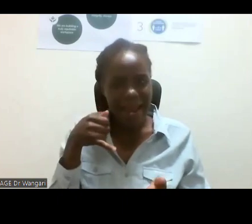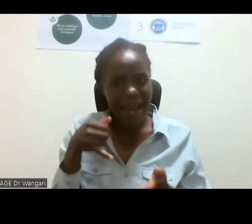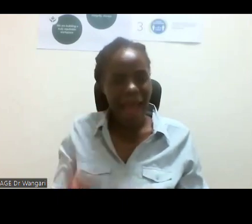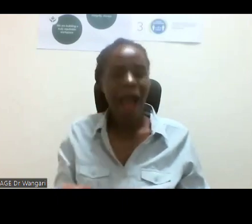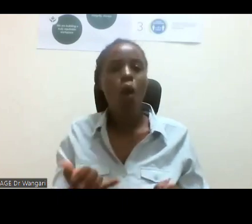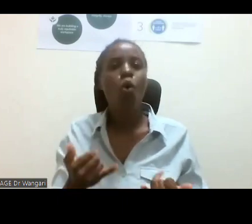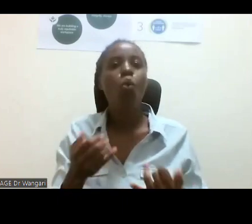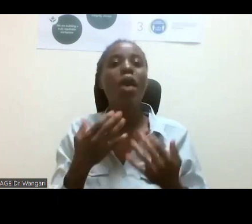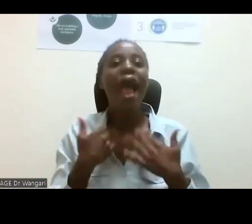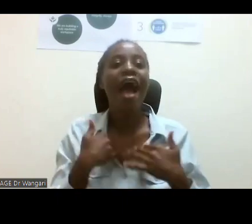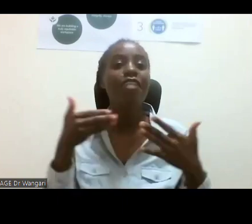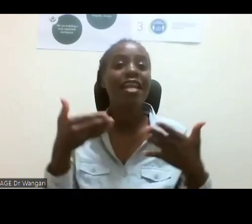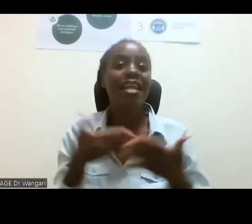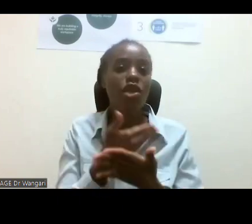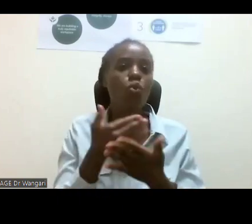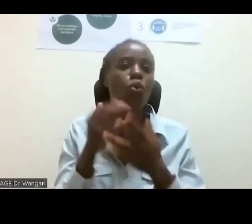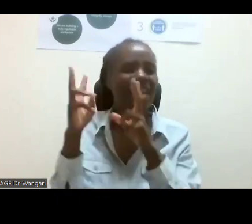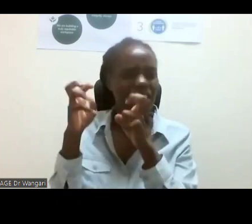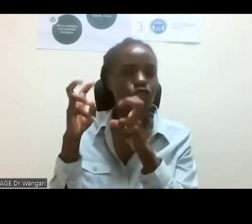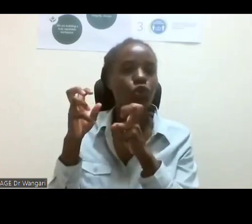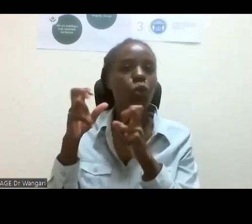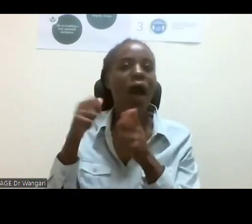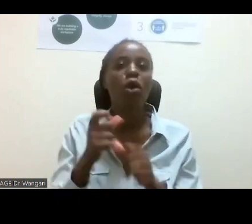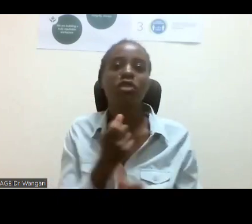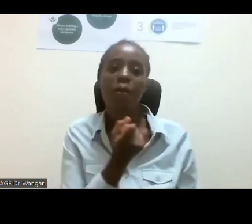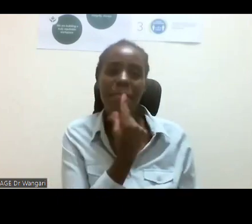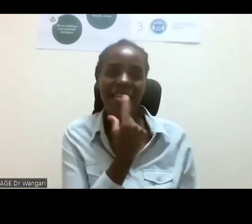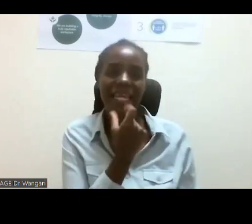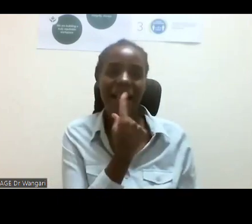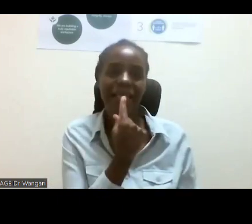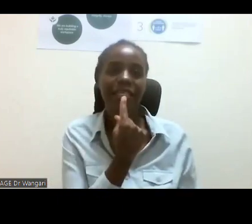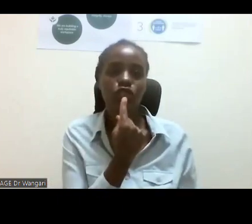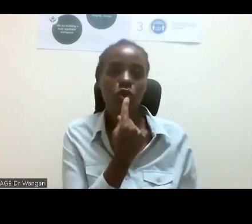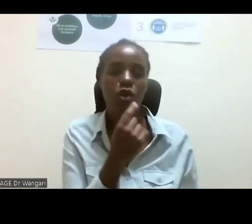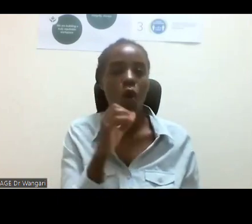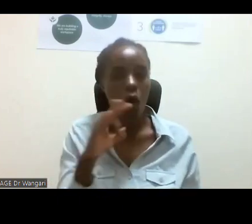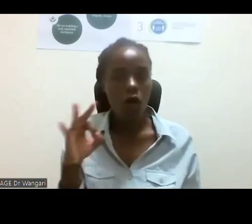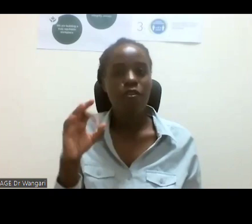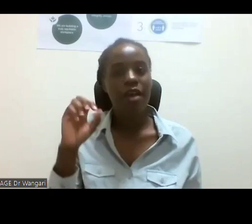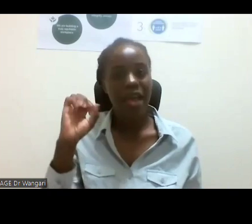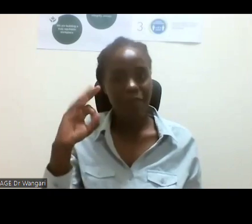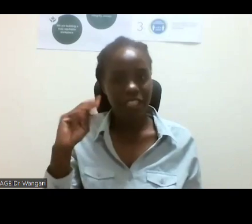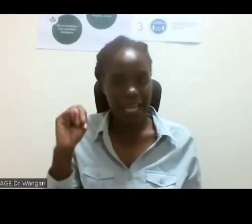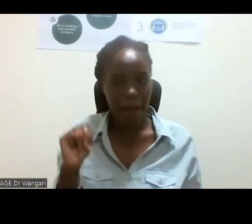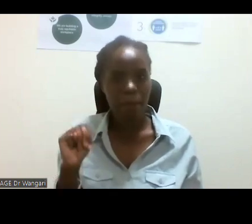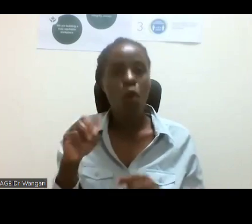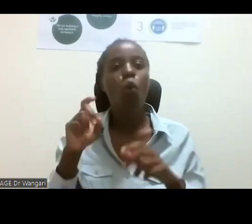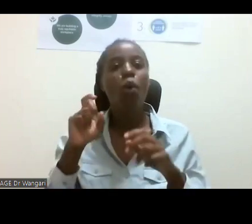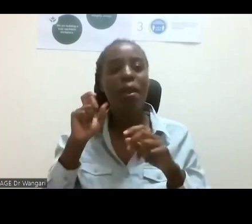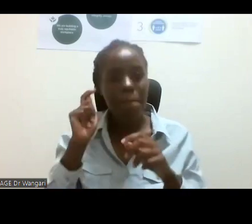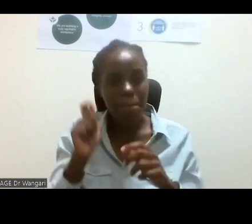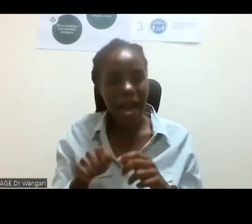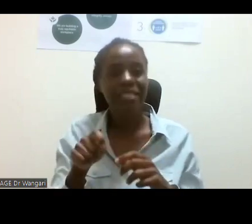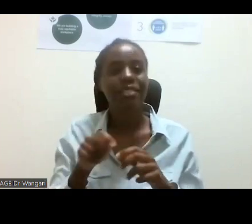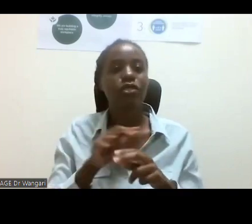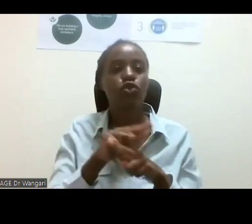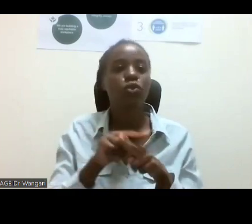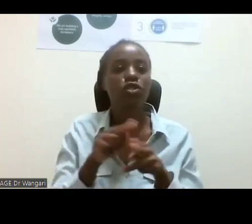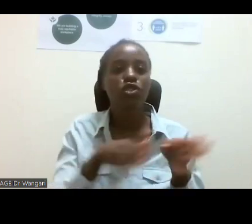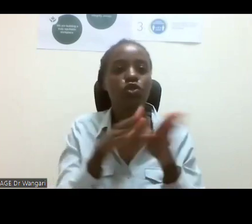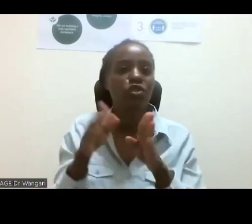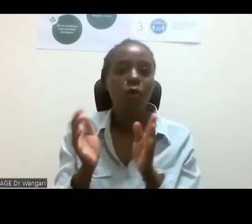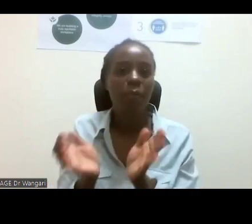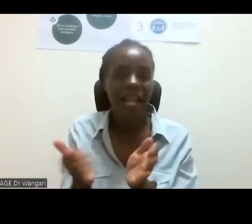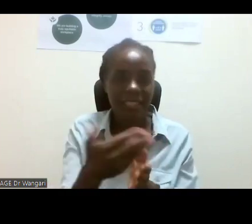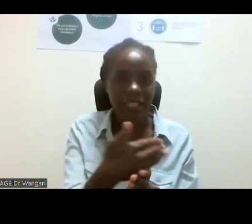trends on FGM in isolation. We must forge partnerships to leverage on economies of scale, expertise, resource mobilization,